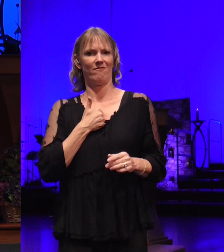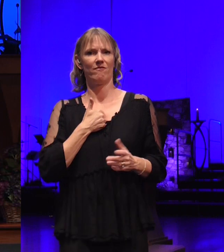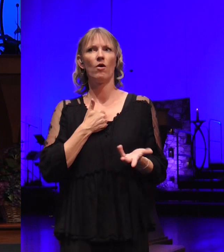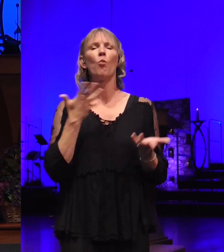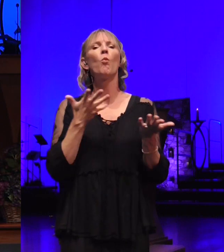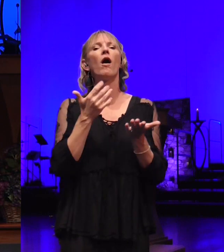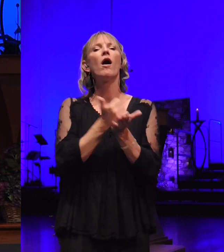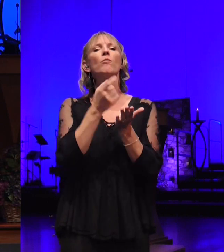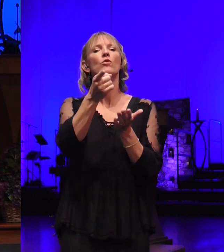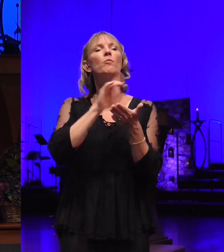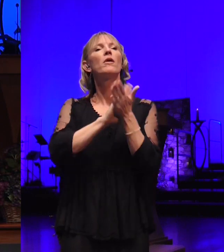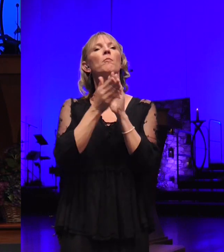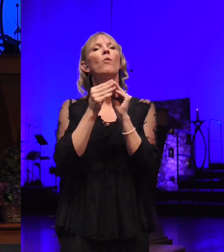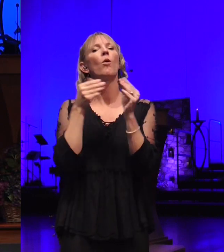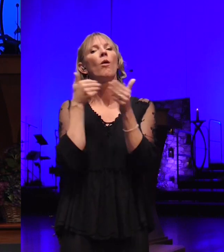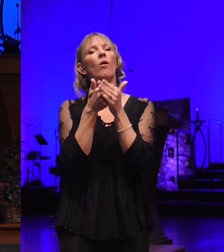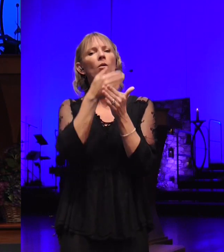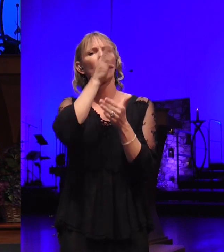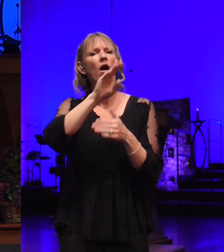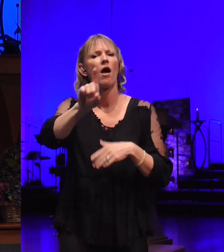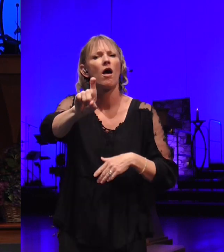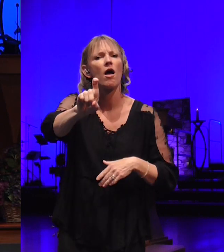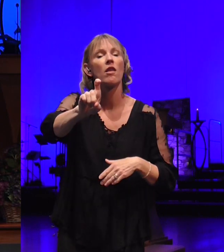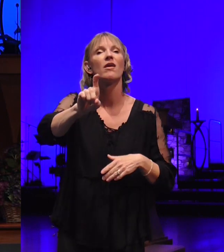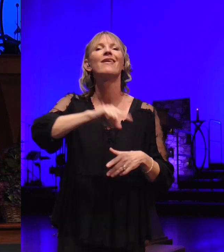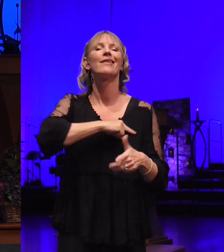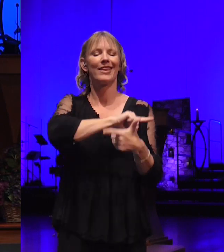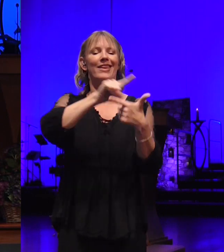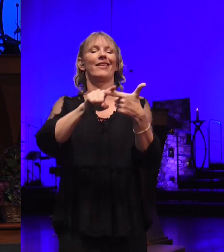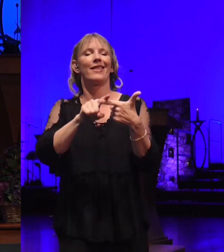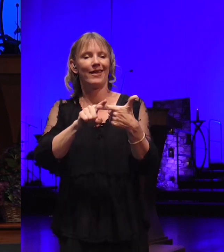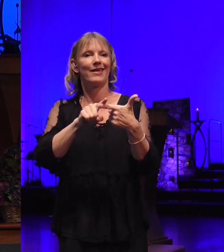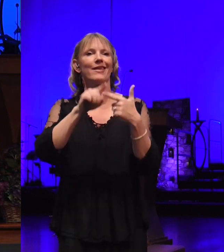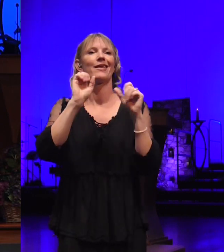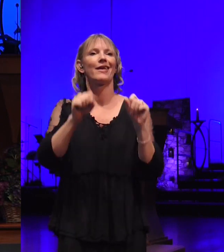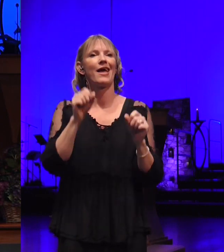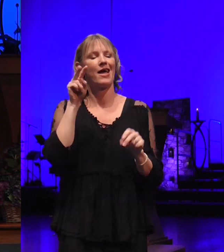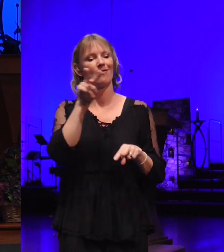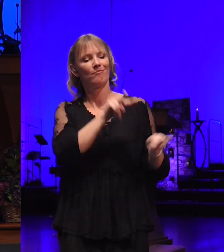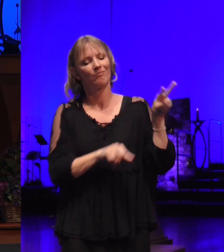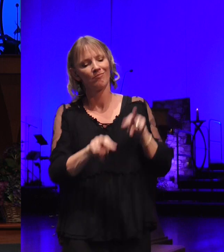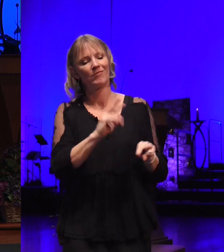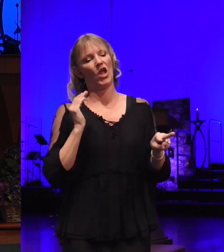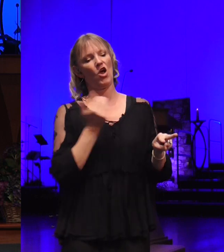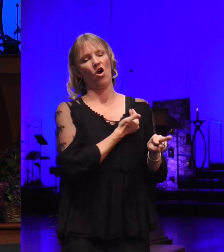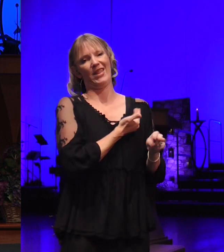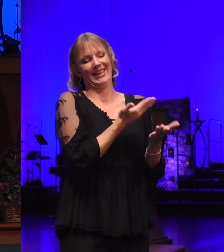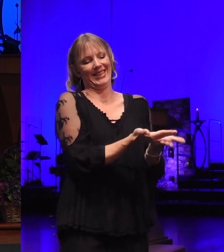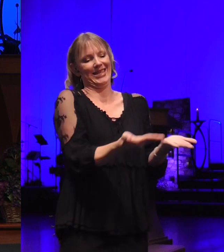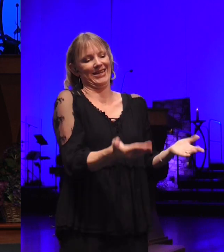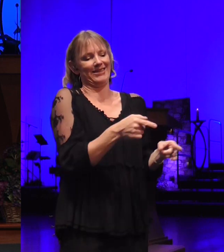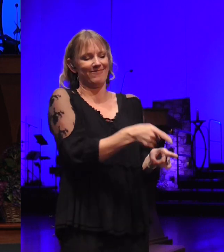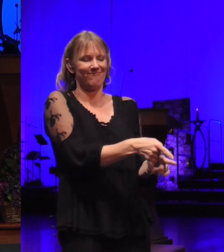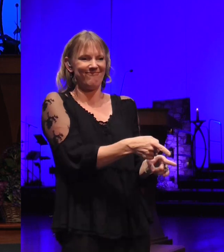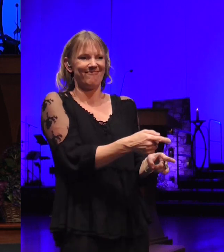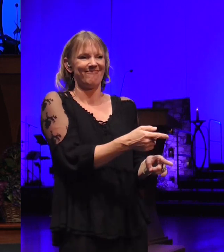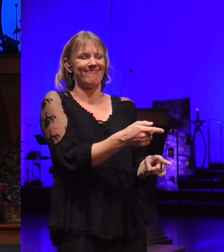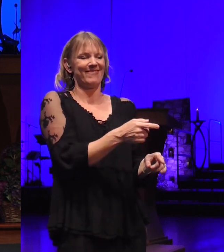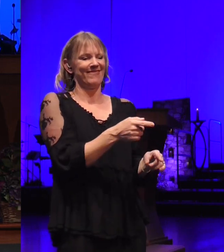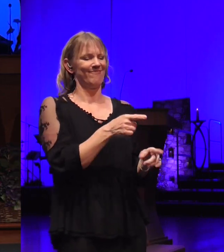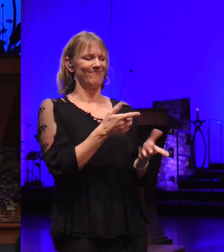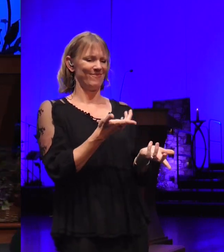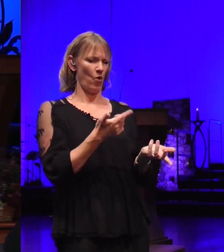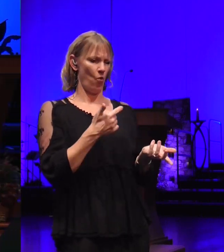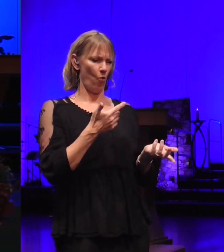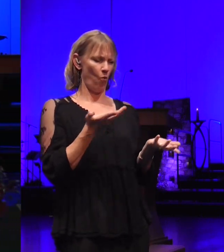you closer to God? And it's then that we can look at these possessions of ours and we can ask the question, what's